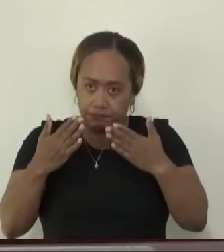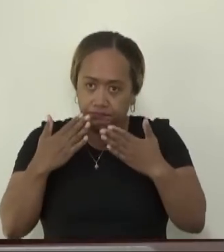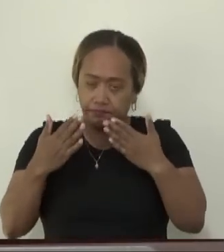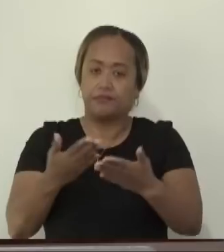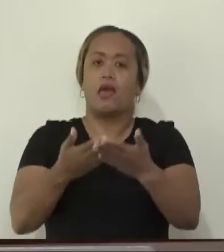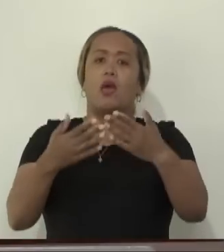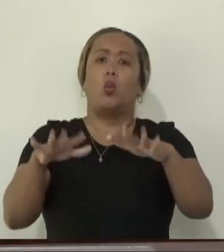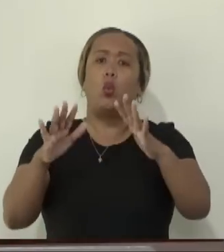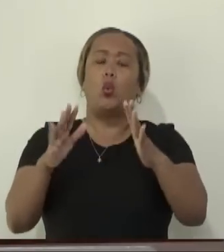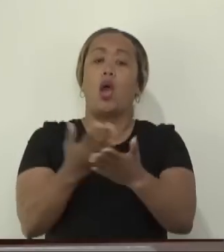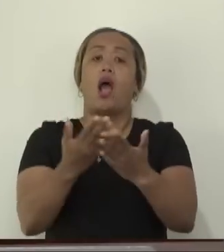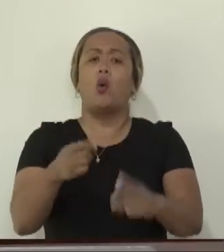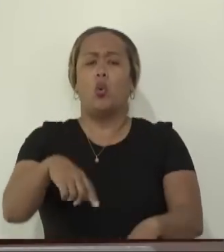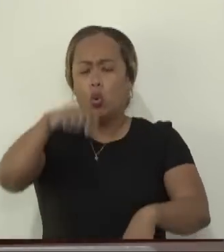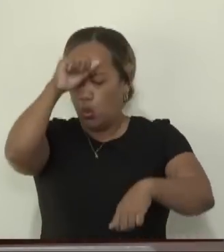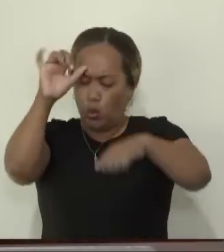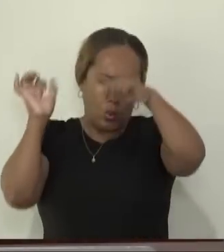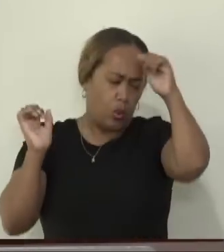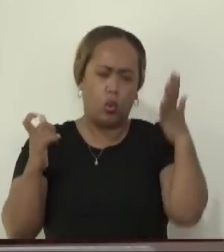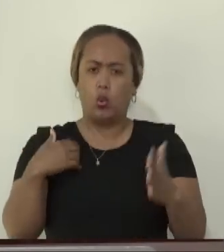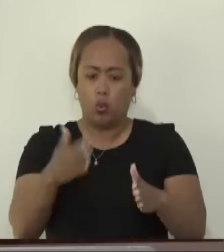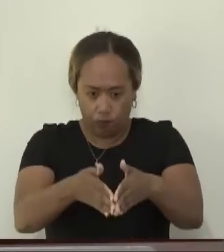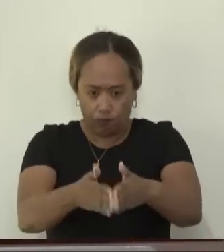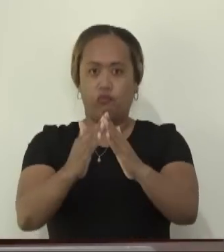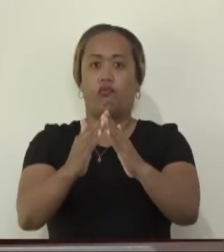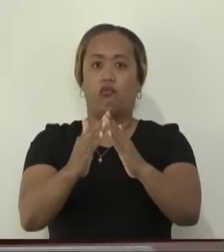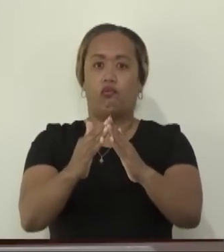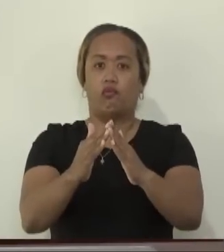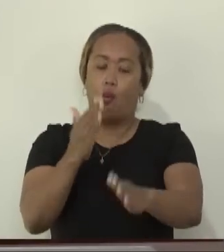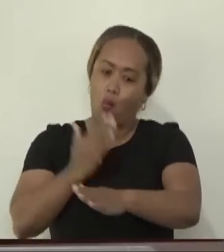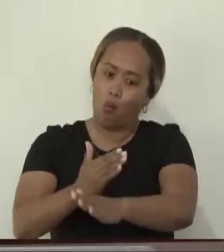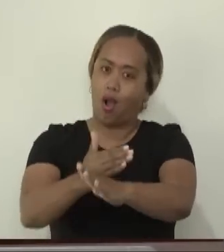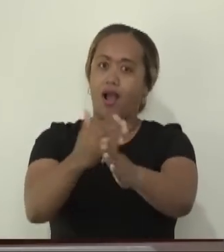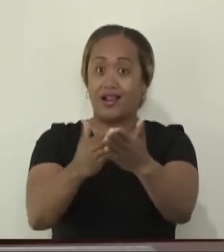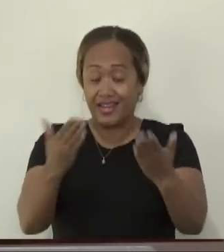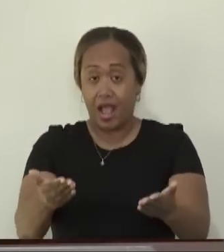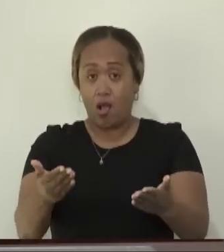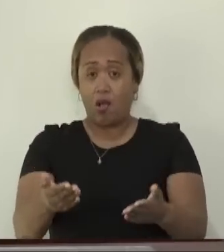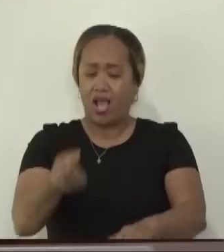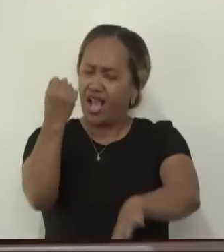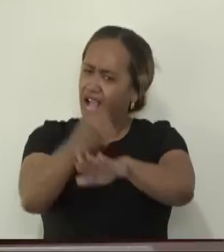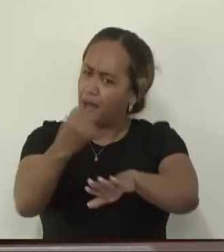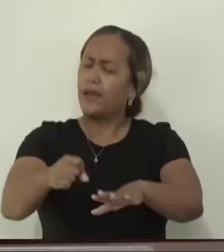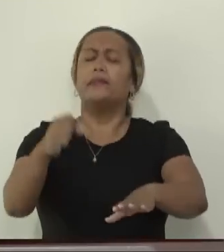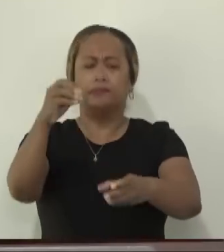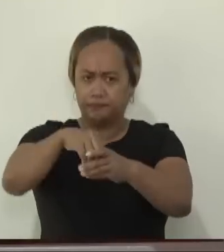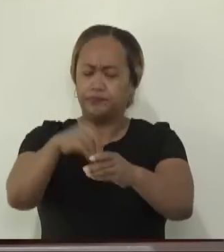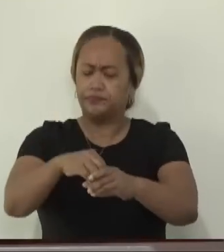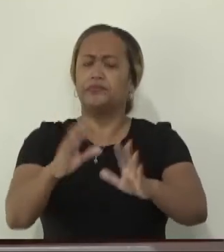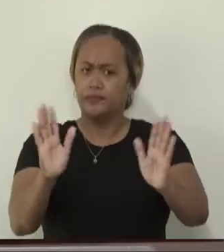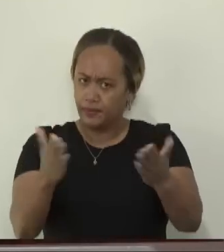worked tirelessly to get the industry back on its feet. The last government had played an important role in